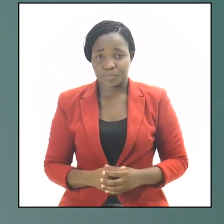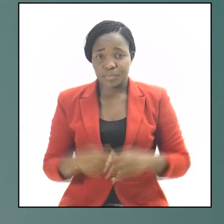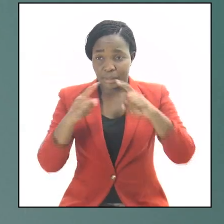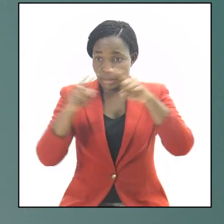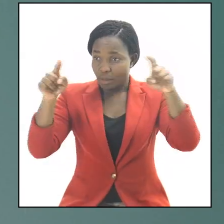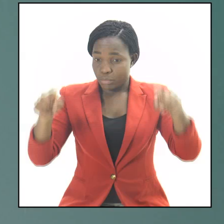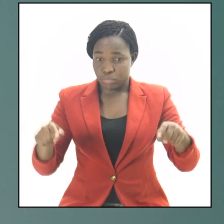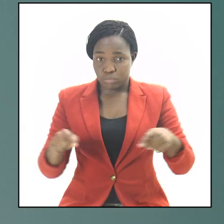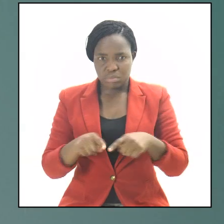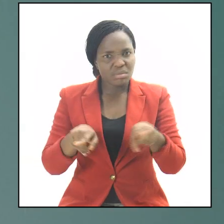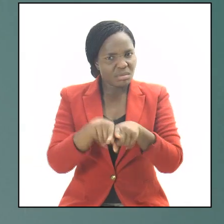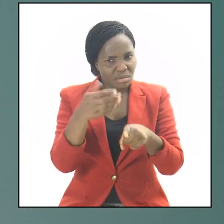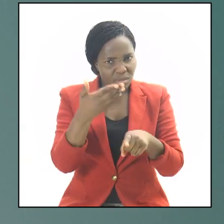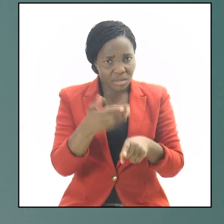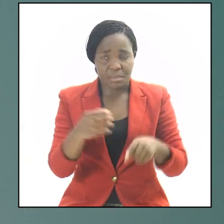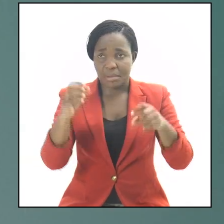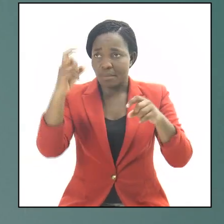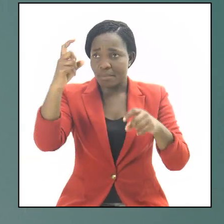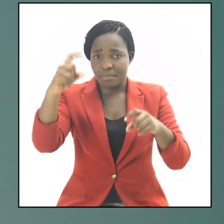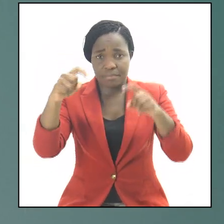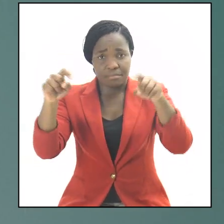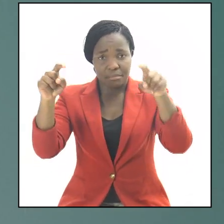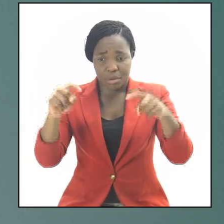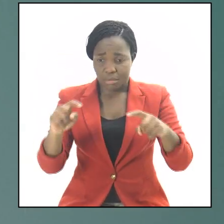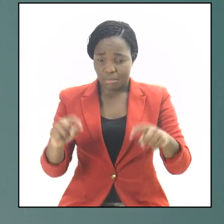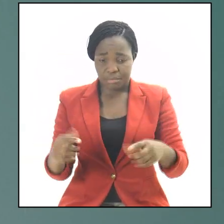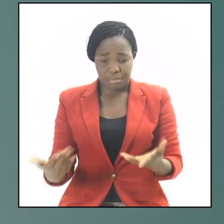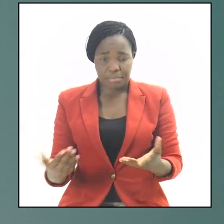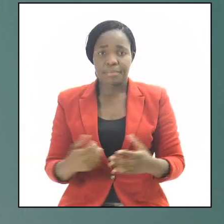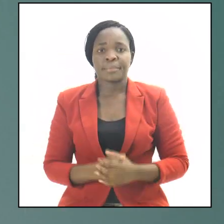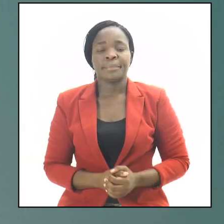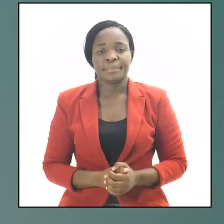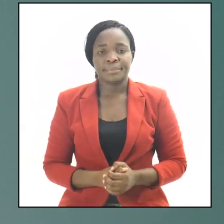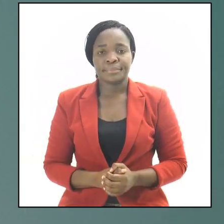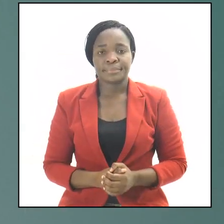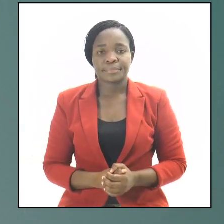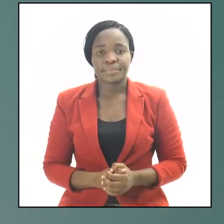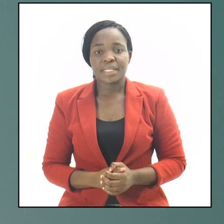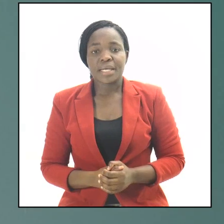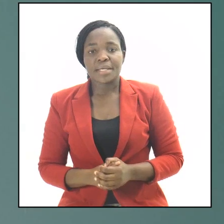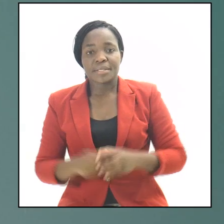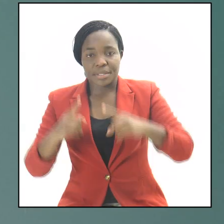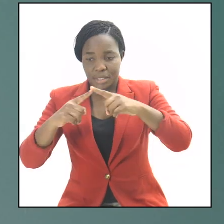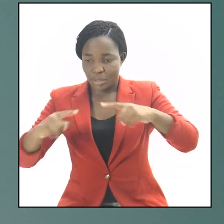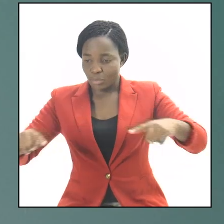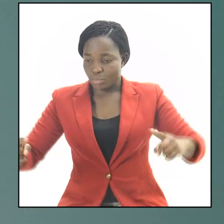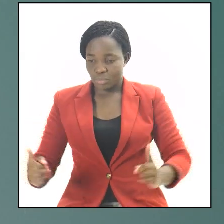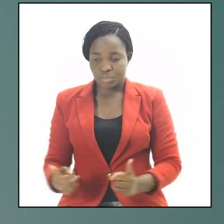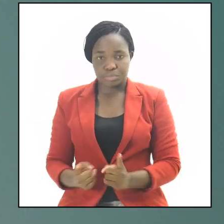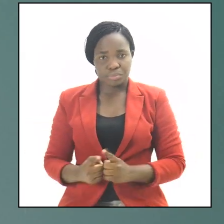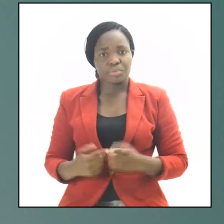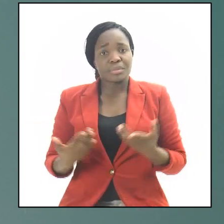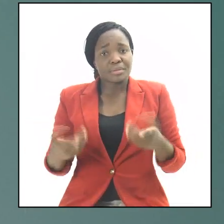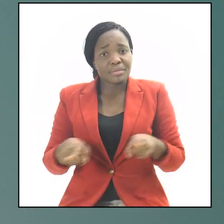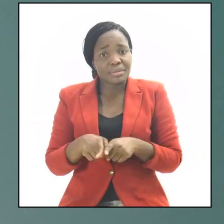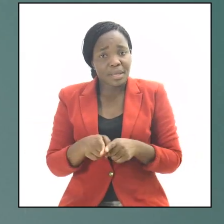rectangle, the same, 4 sides that meet and 4 corners. The rhombus, a different shape but